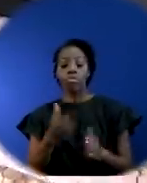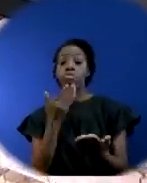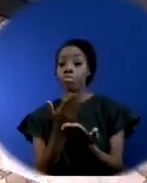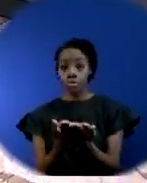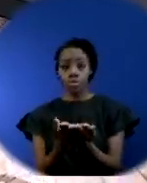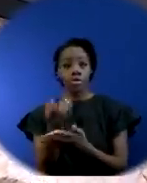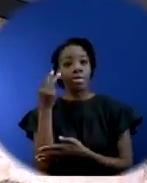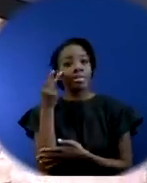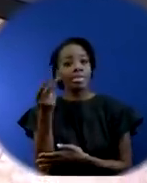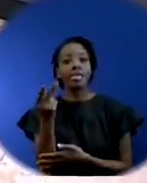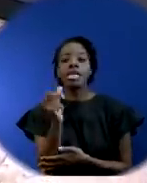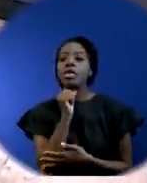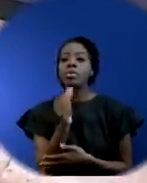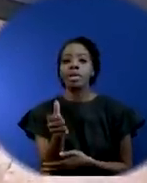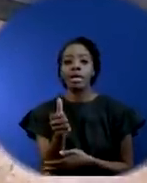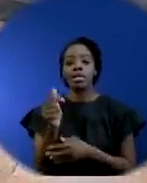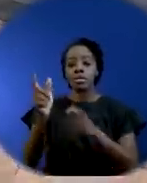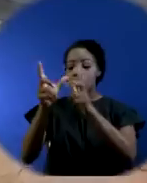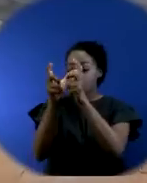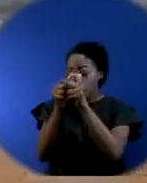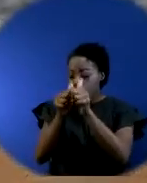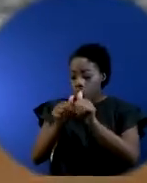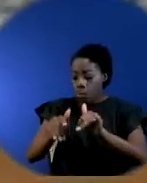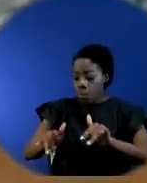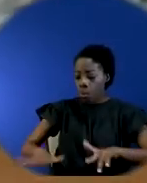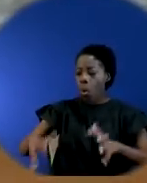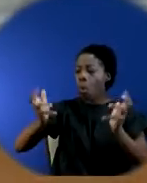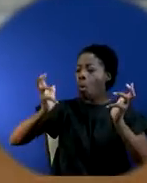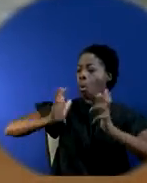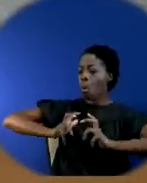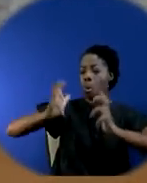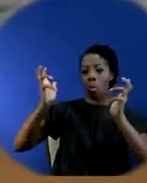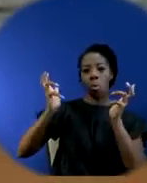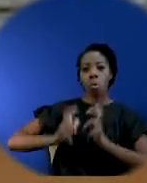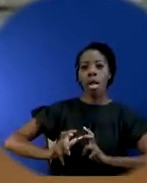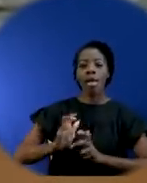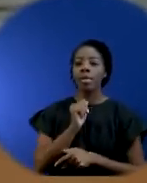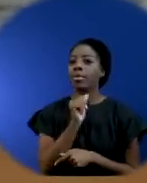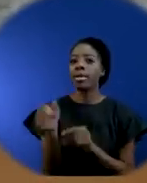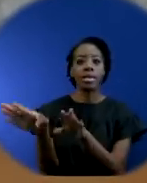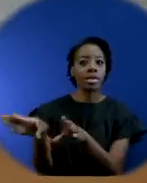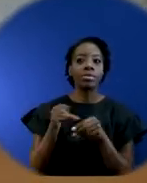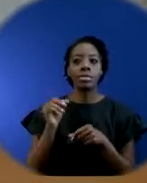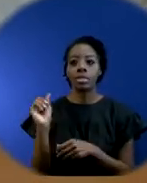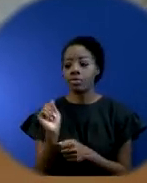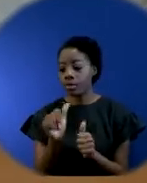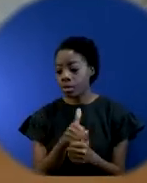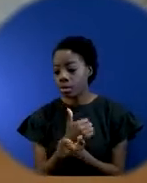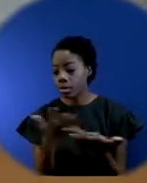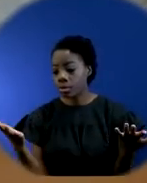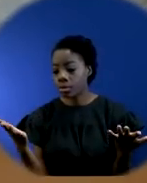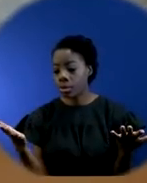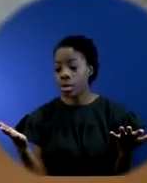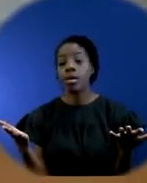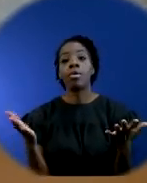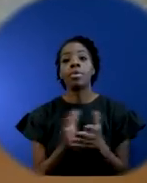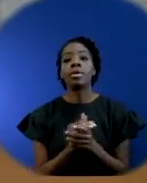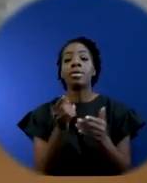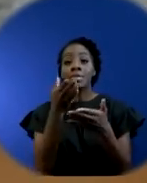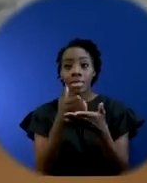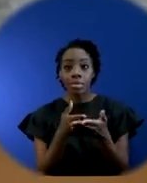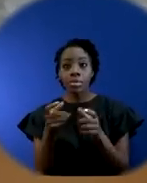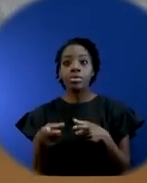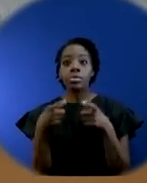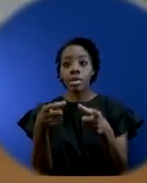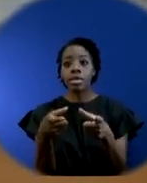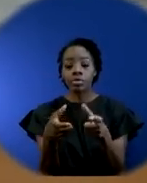see that he will not open the windows of heaven and pour us out blessings that we have room, that we do not have room enough to receive. Many of us are giving digitally. We